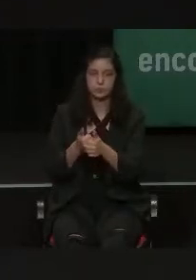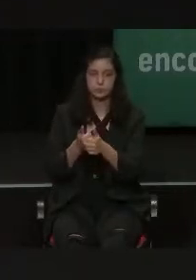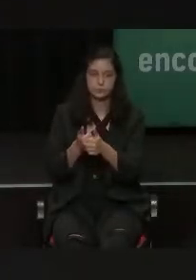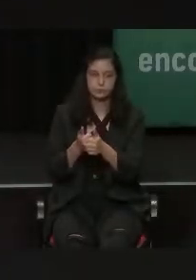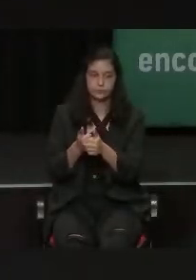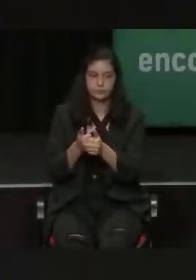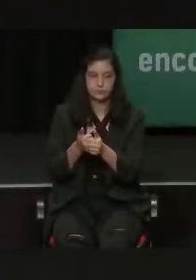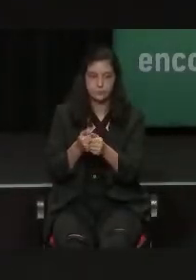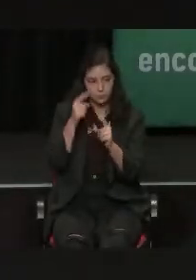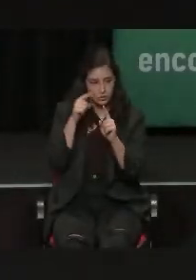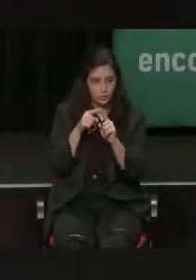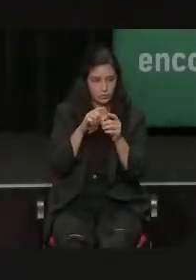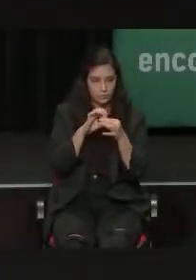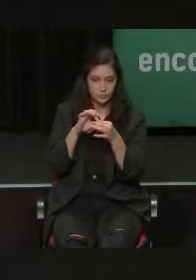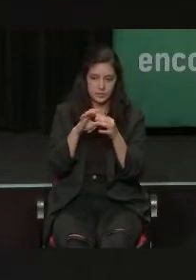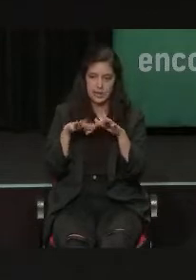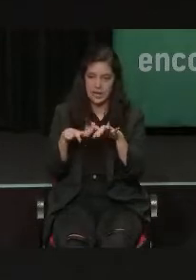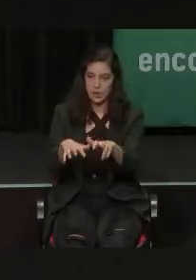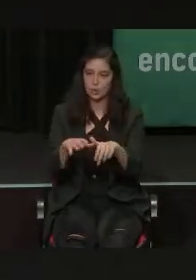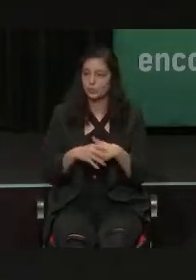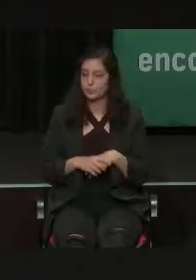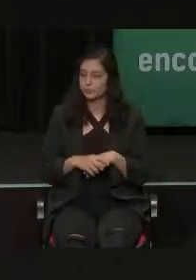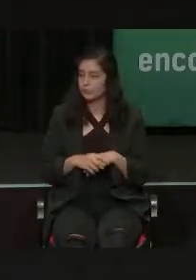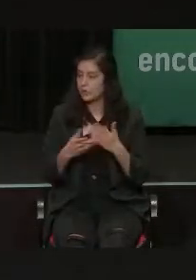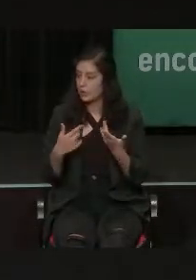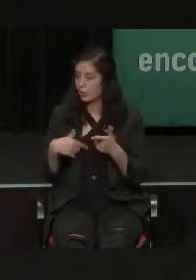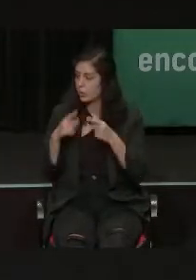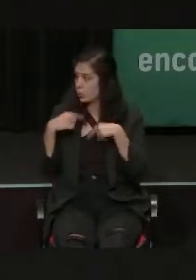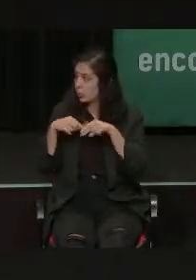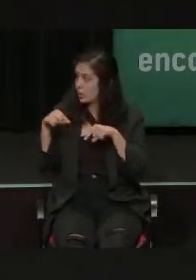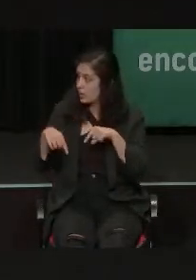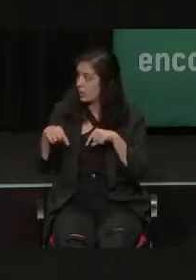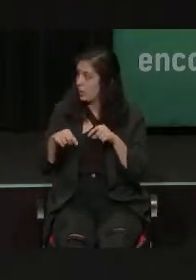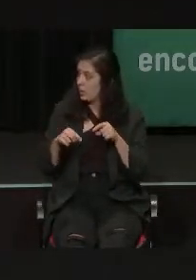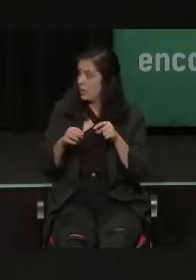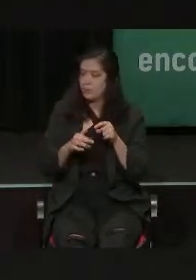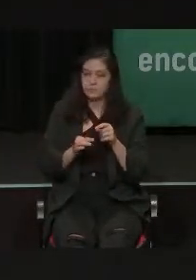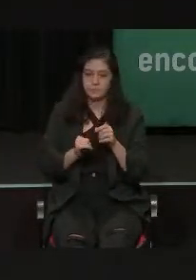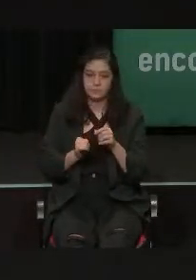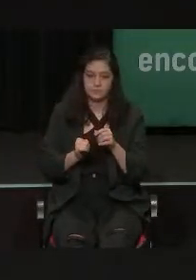the mission related to cancer. And so this session is on that.